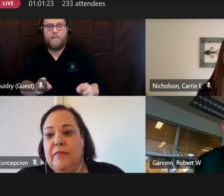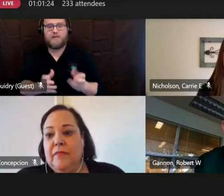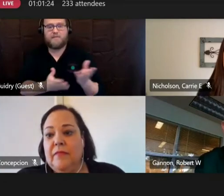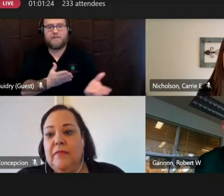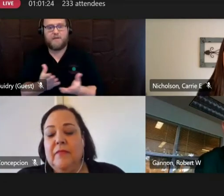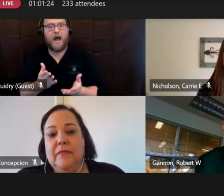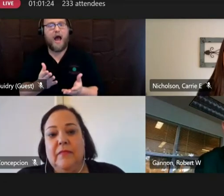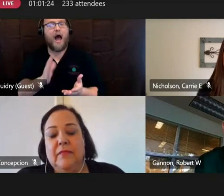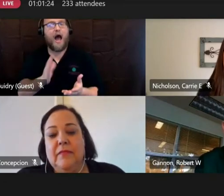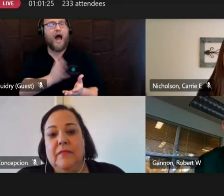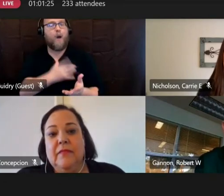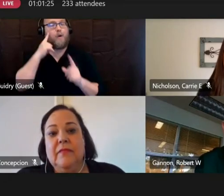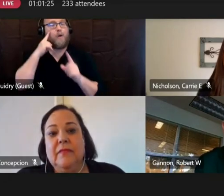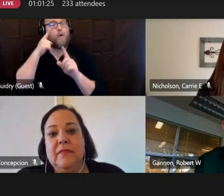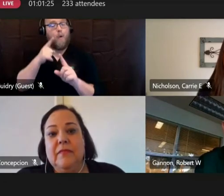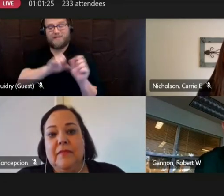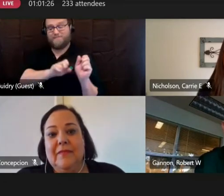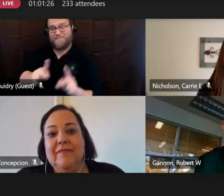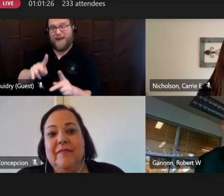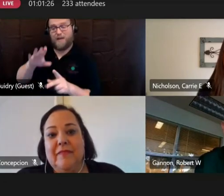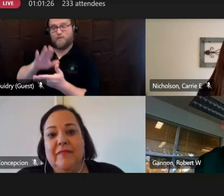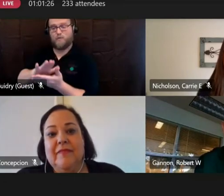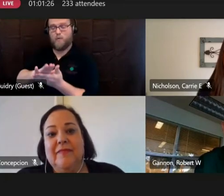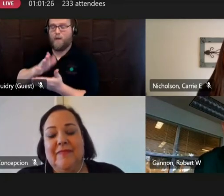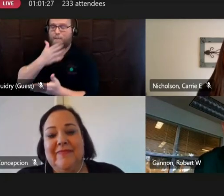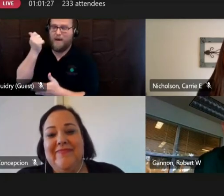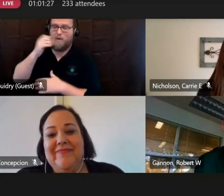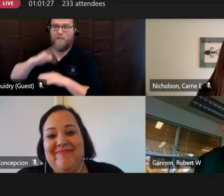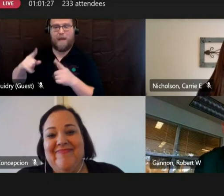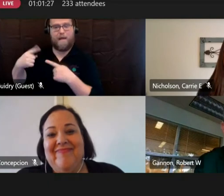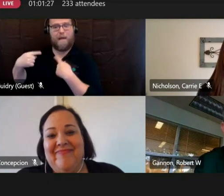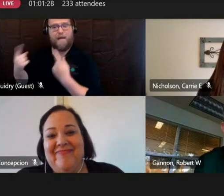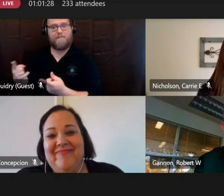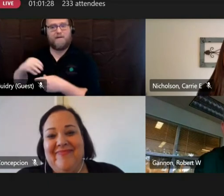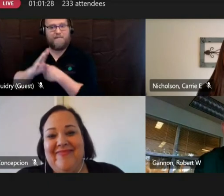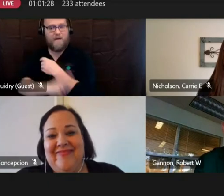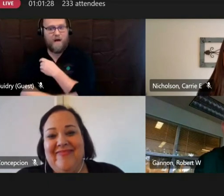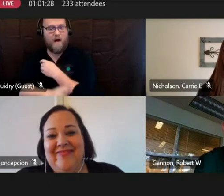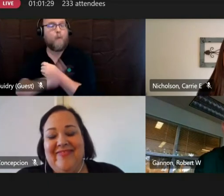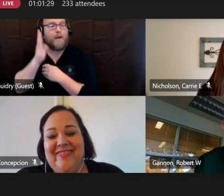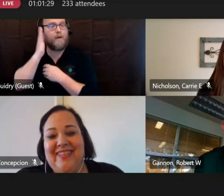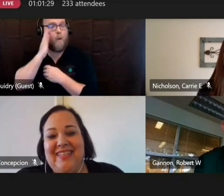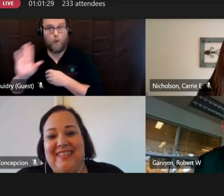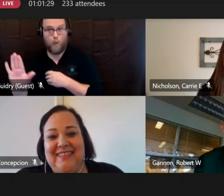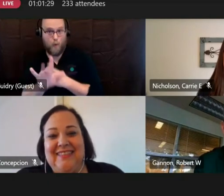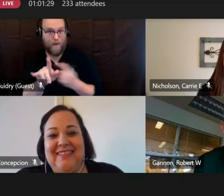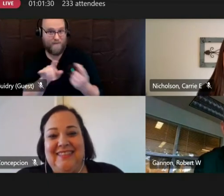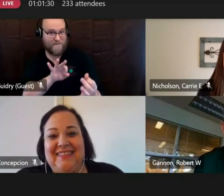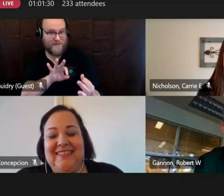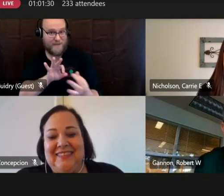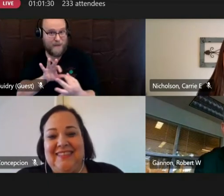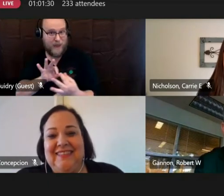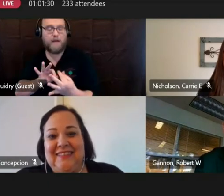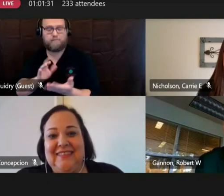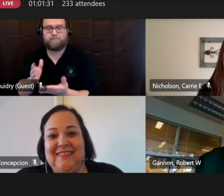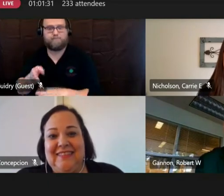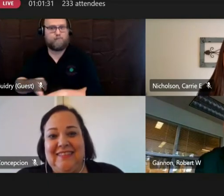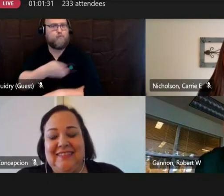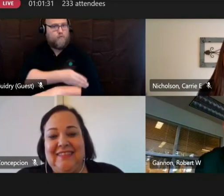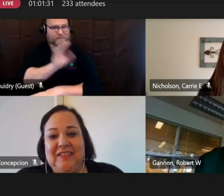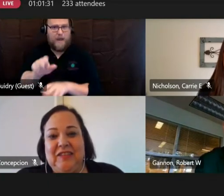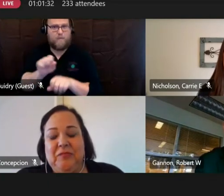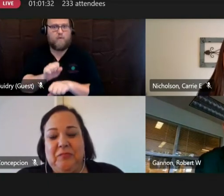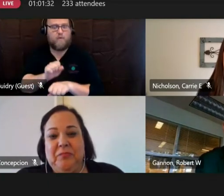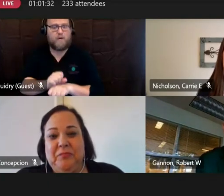ever. And we know that your feedback enriches that effort. So a heartfelt thank you to all of you. And an important